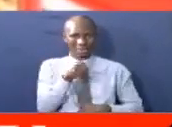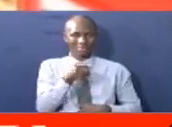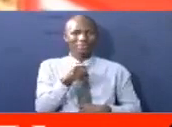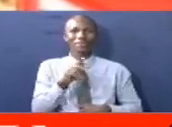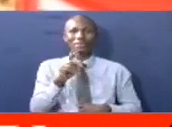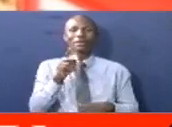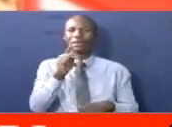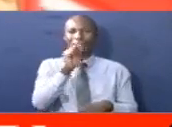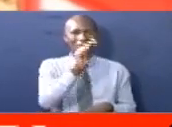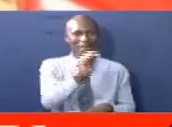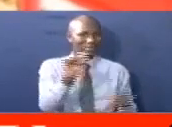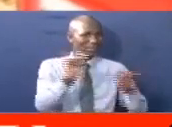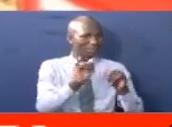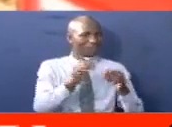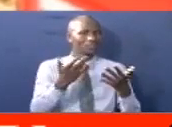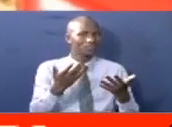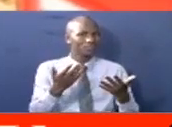Ken Matiba,